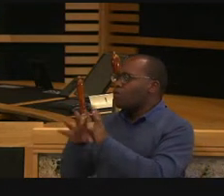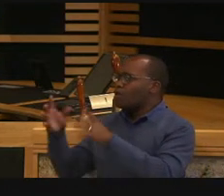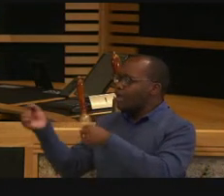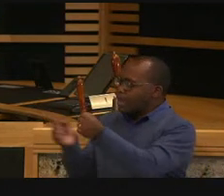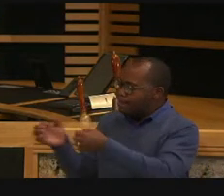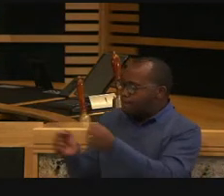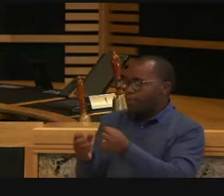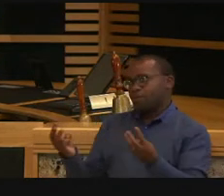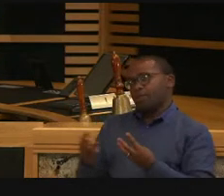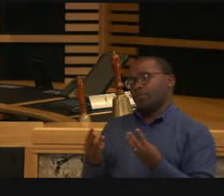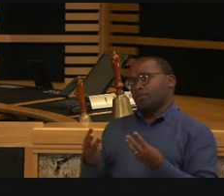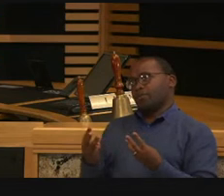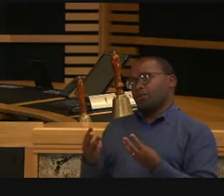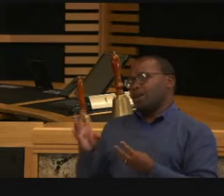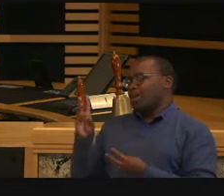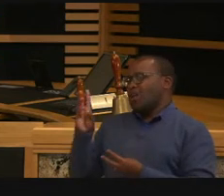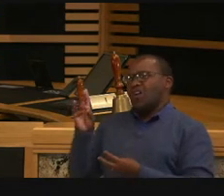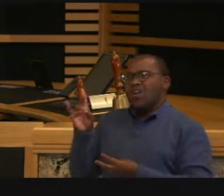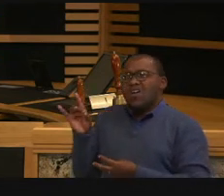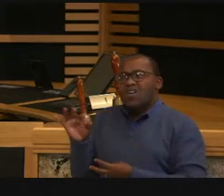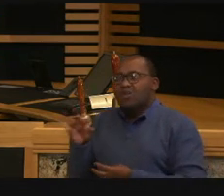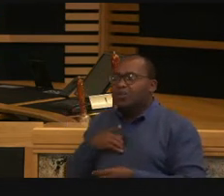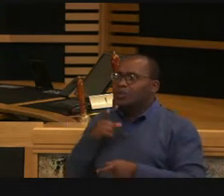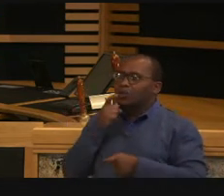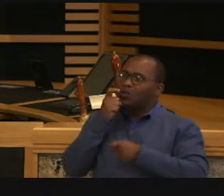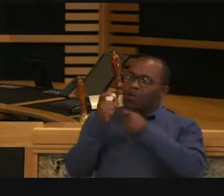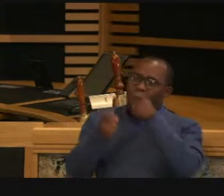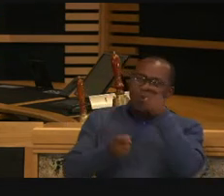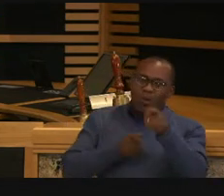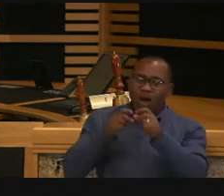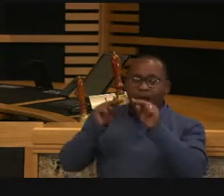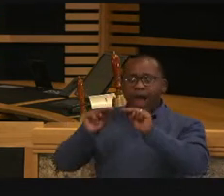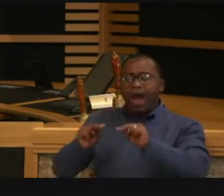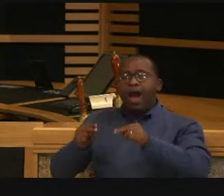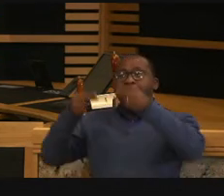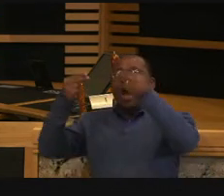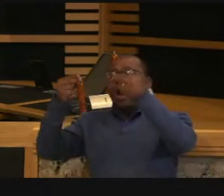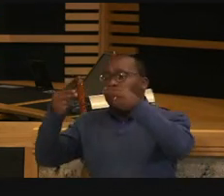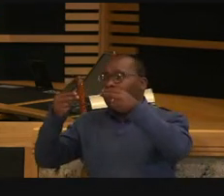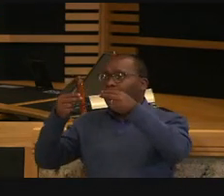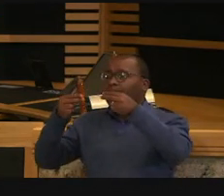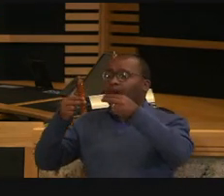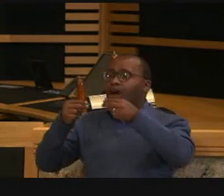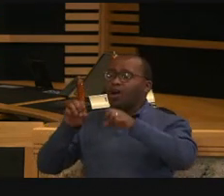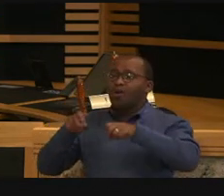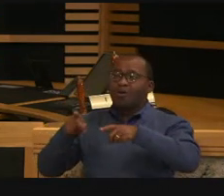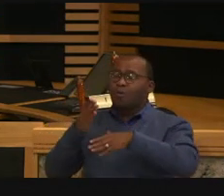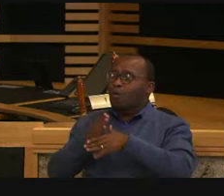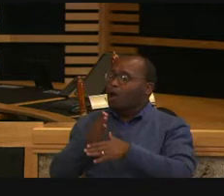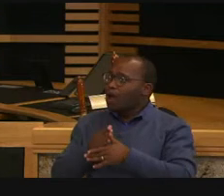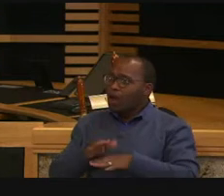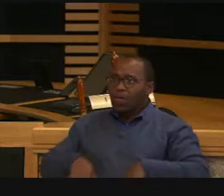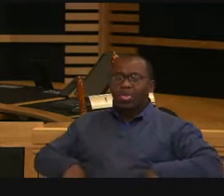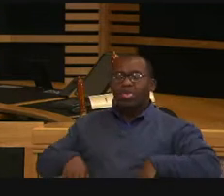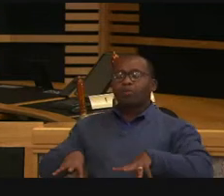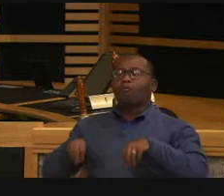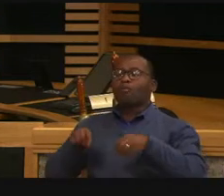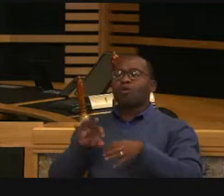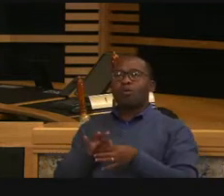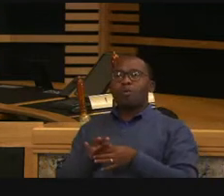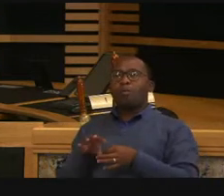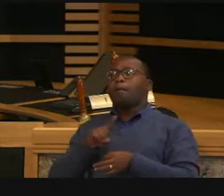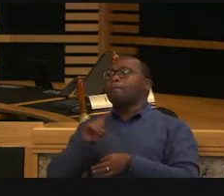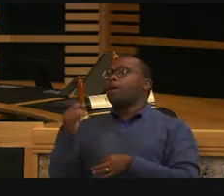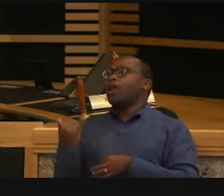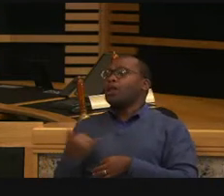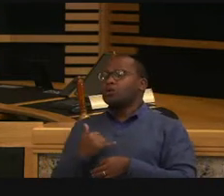here day in and day out about high unemployment rate with all excuses we can think, and then it appears